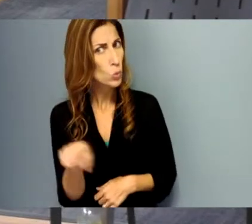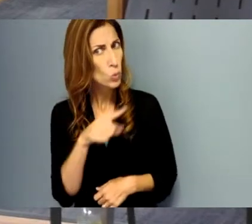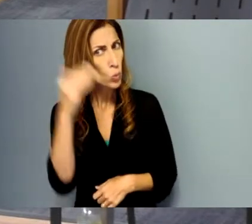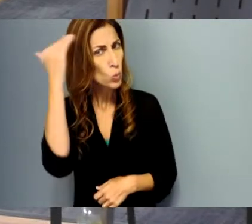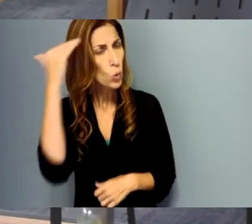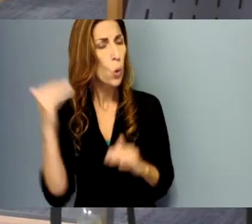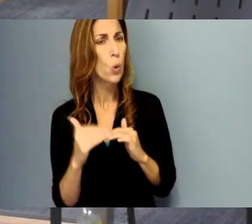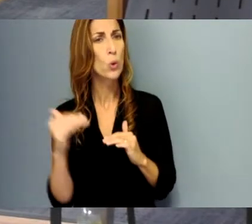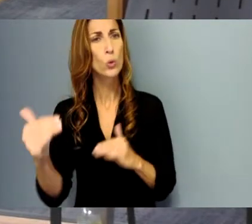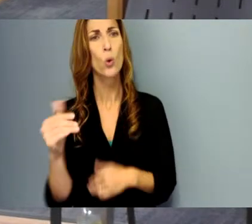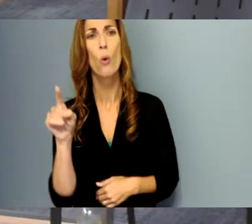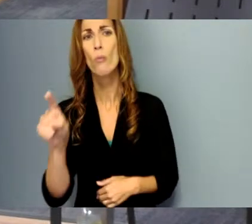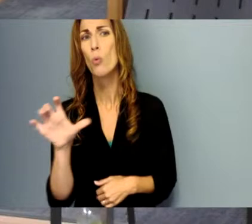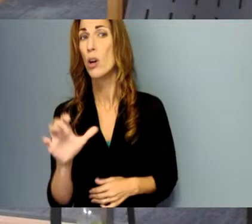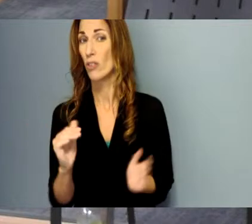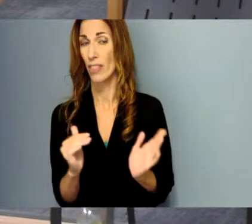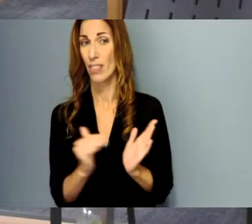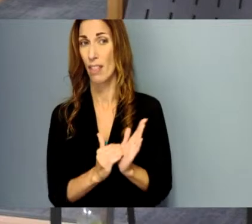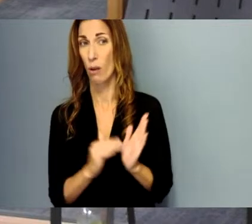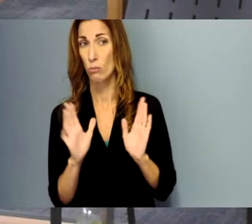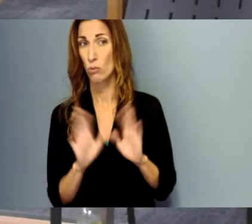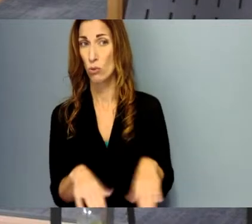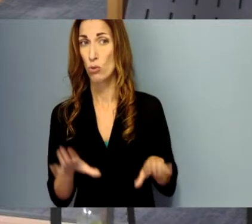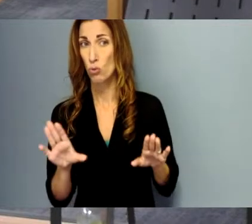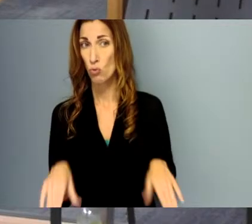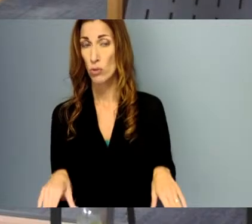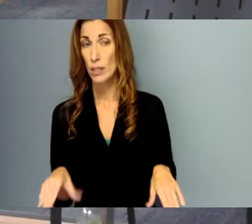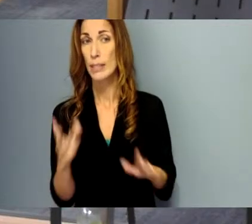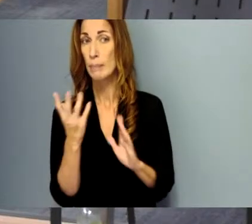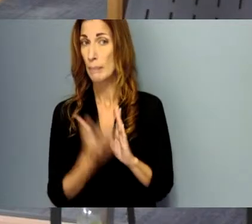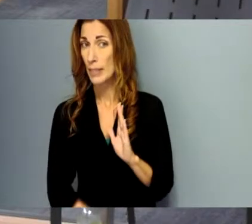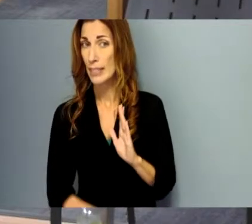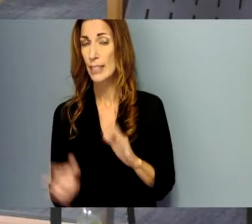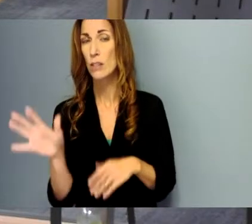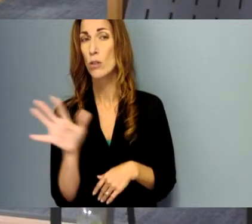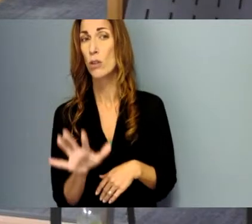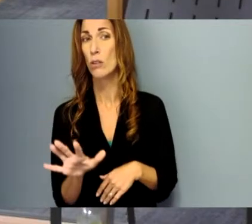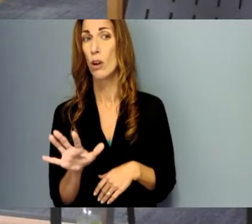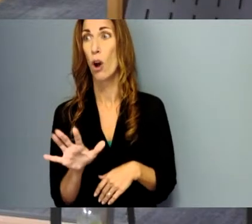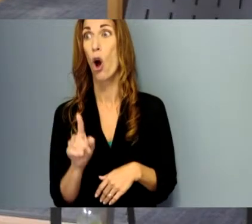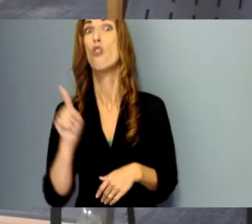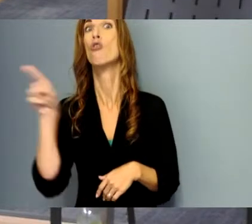over 100,000 children missing that cross the border?